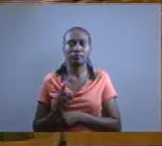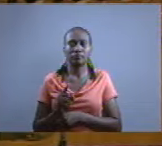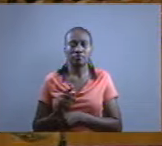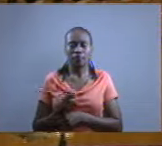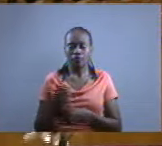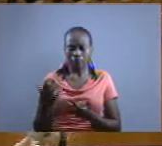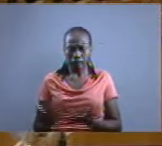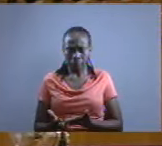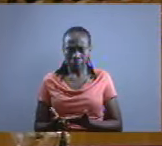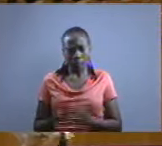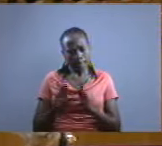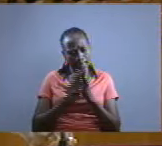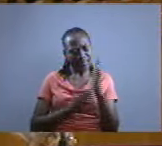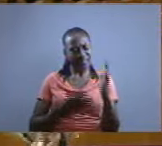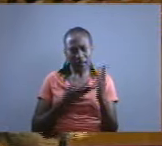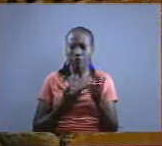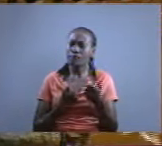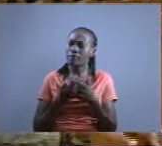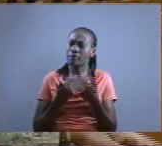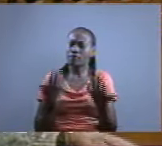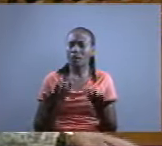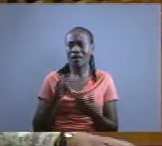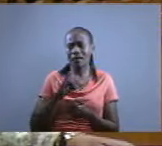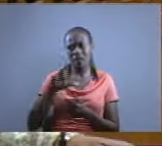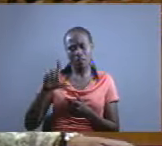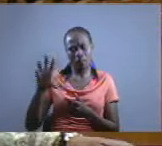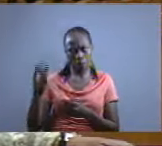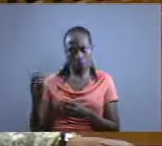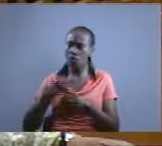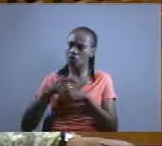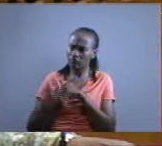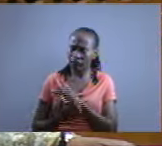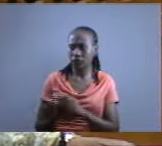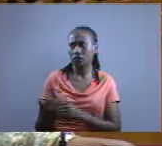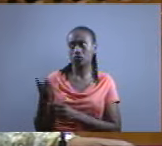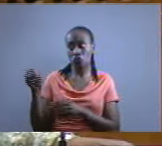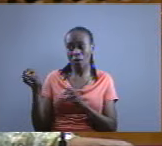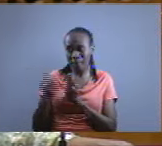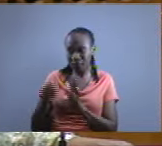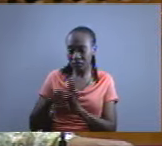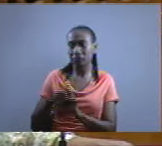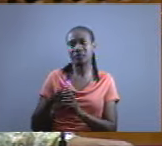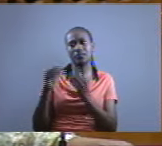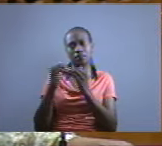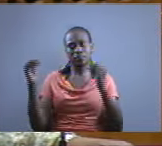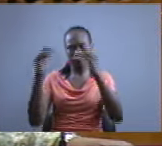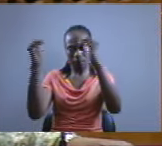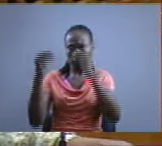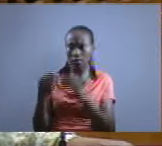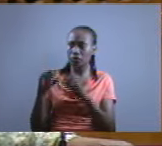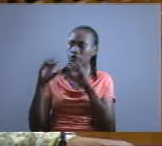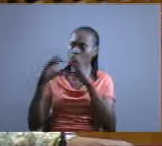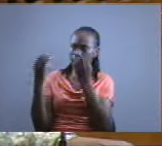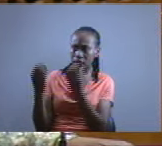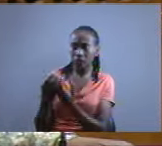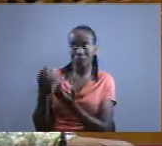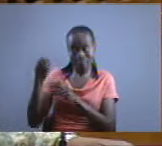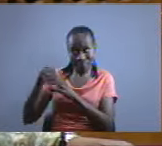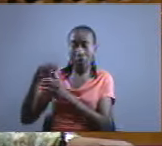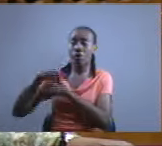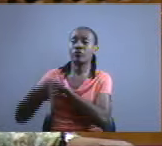this bill emanates from the ILO convention, and your member participated in the standard commissions during the ILO